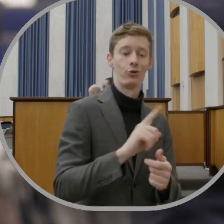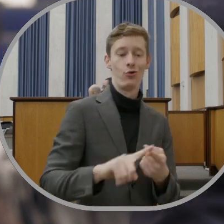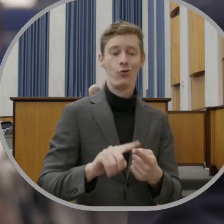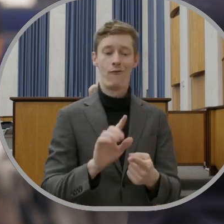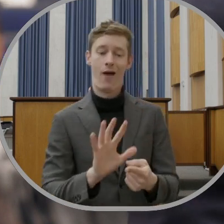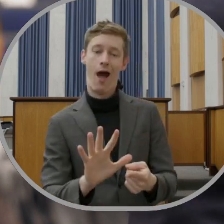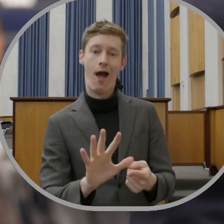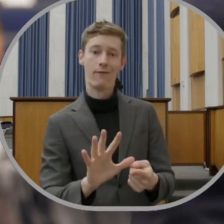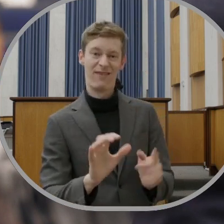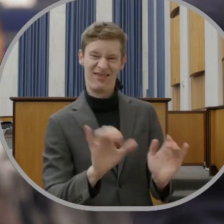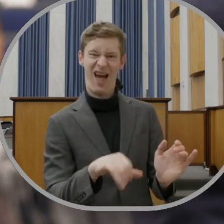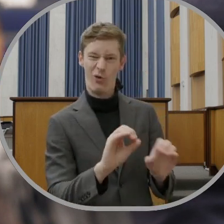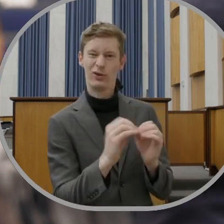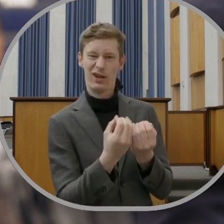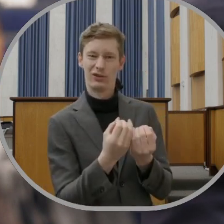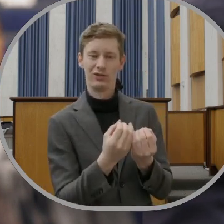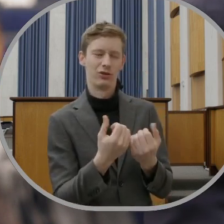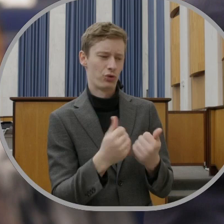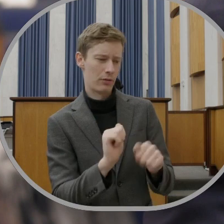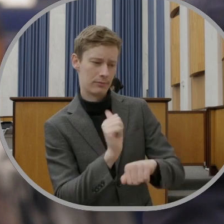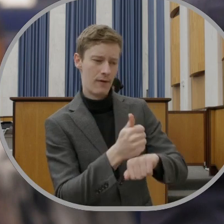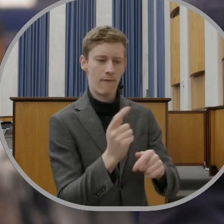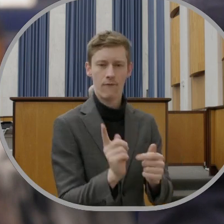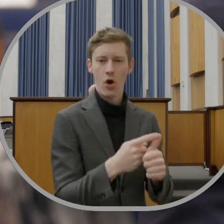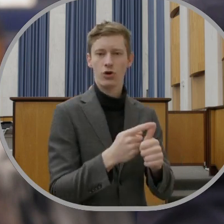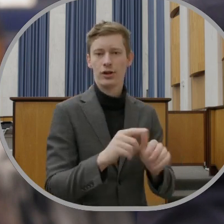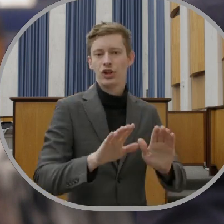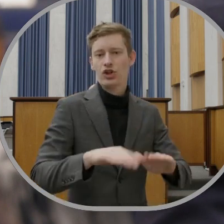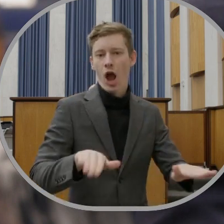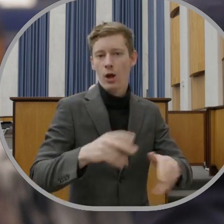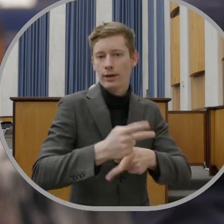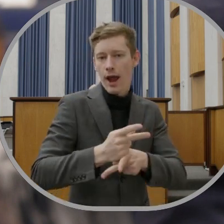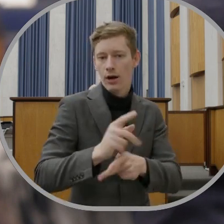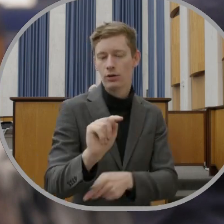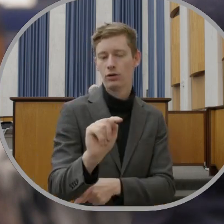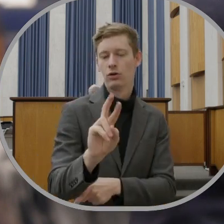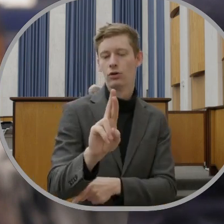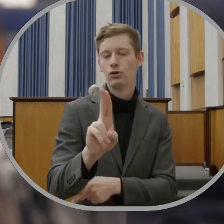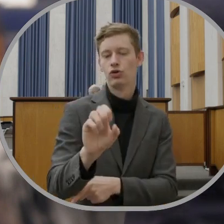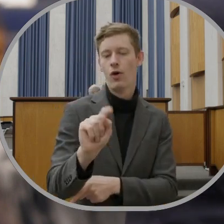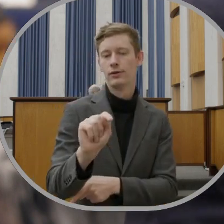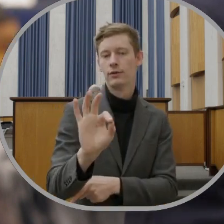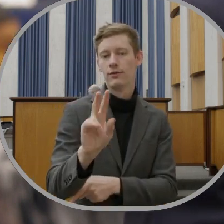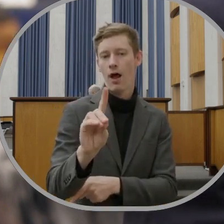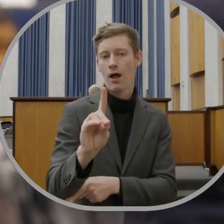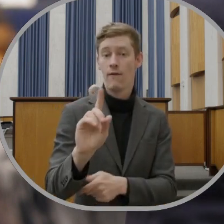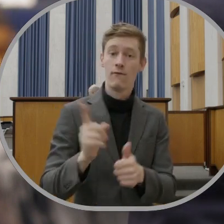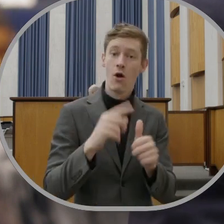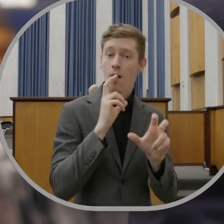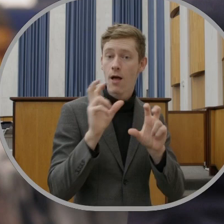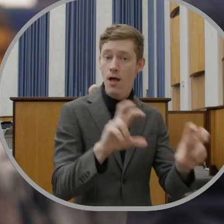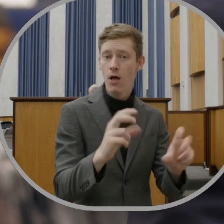Richmond's first Child Care and Education Trust Fund with an initial investment of $1 million from the